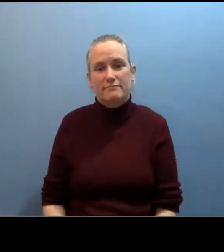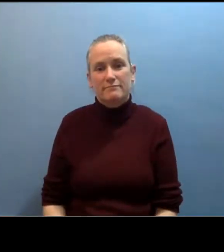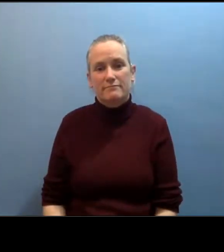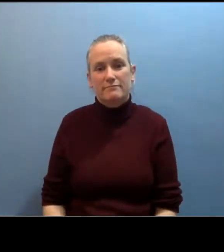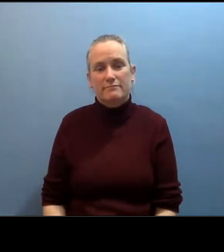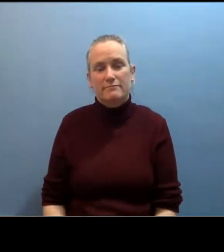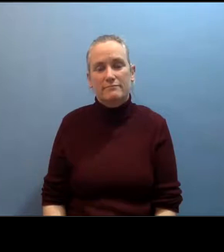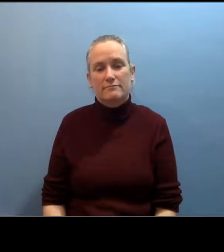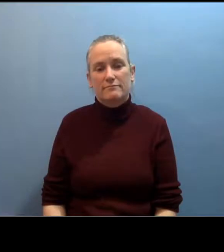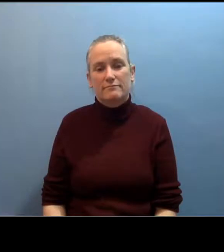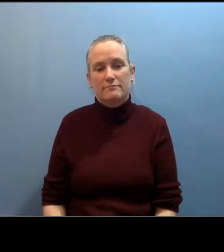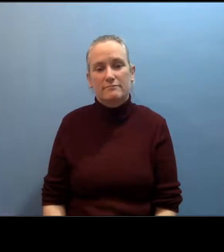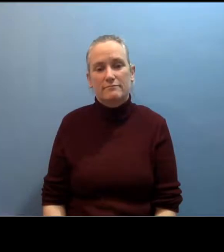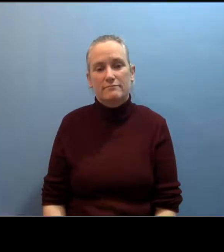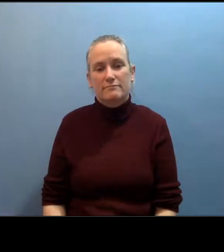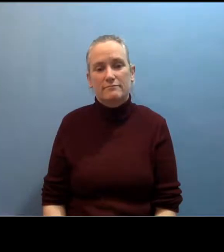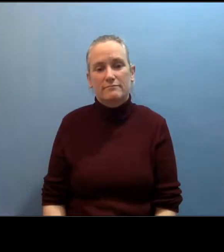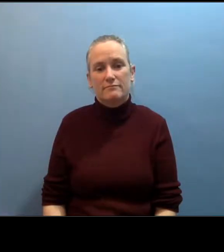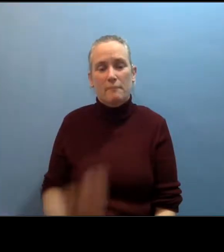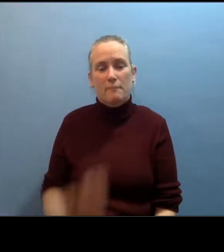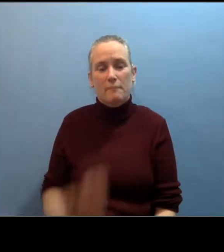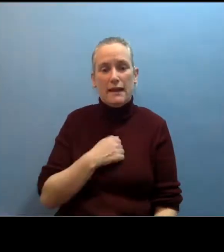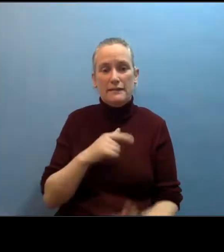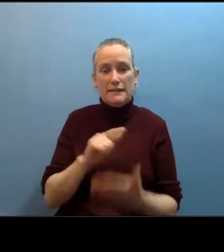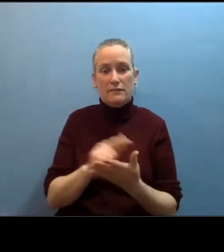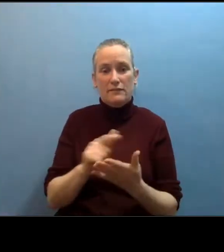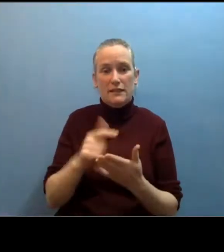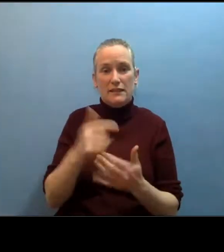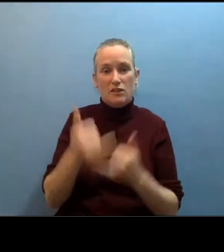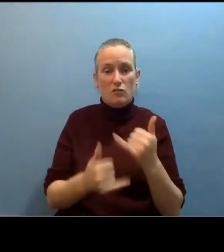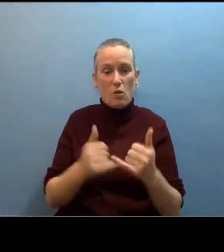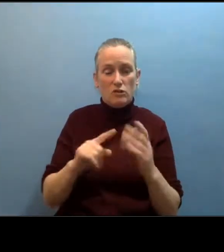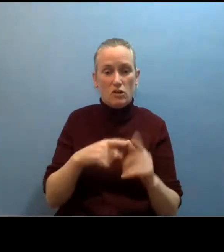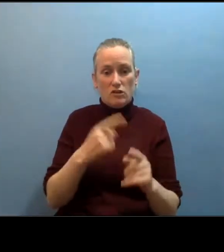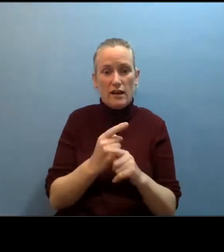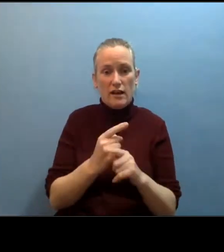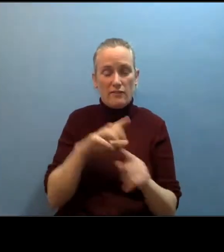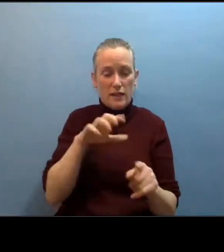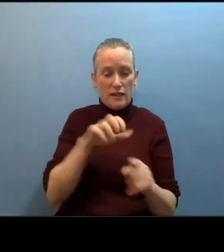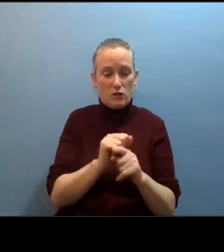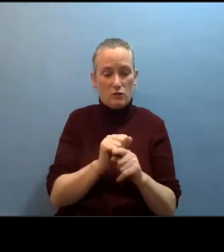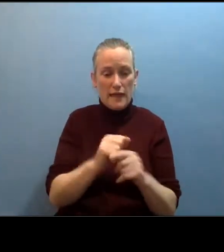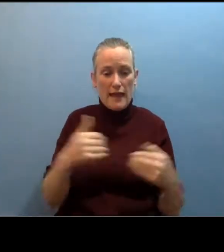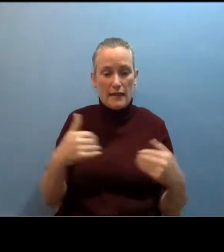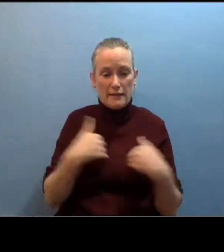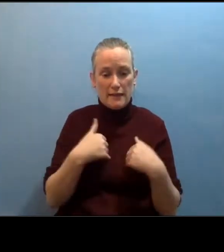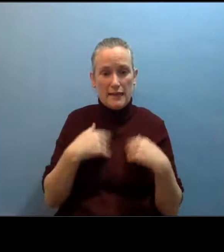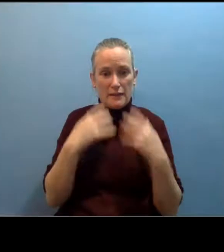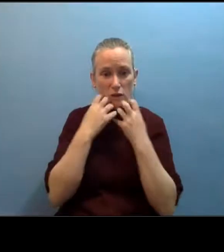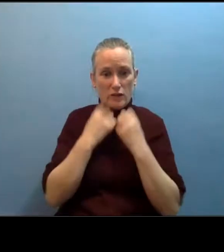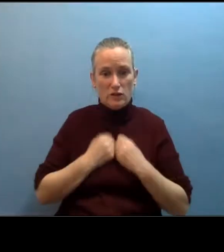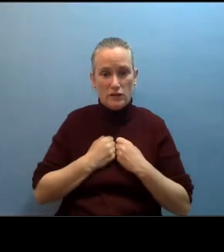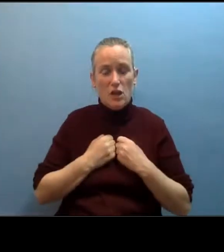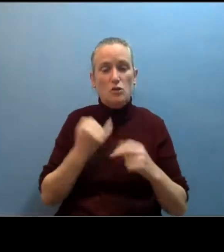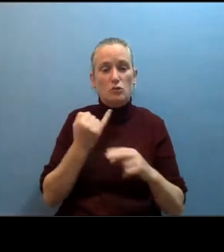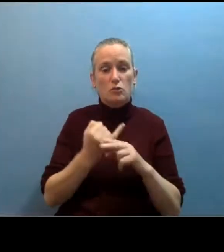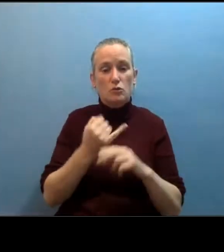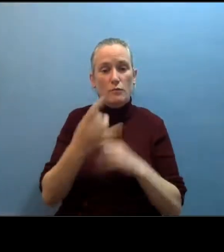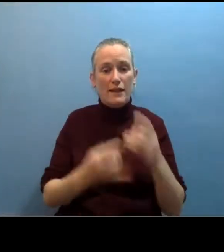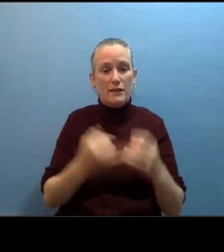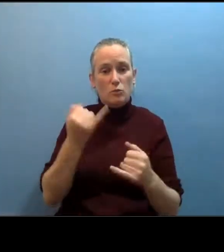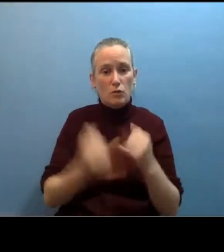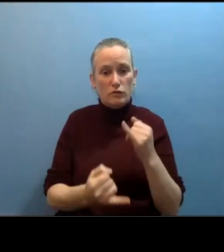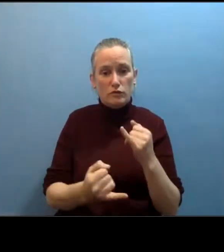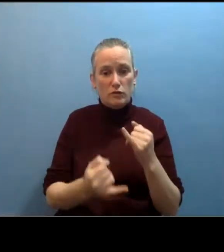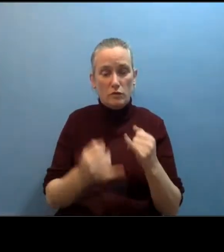So I've got a question in. My 17-year-old daughter has a diagnosis of anxiety and depression. School really makes this worse at times. Do I make her